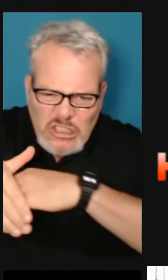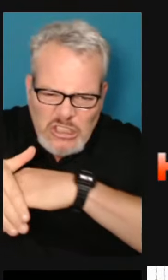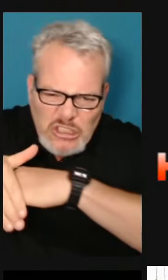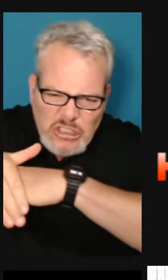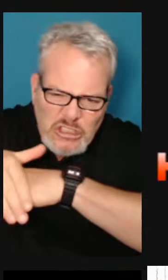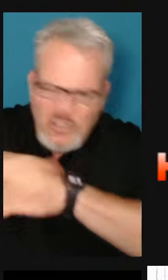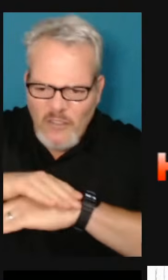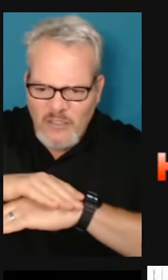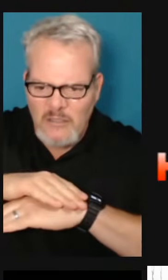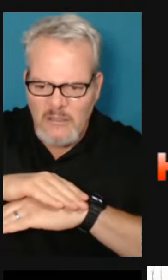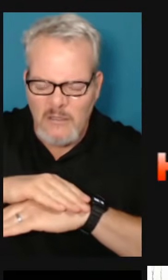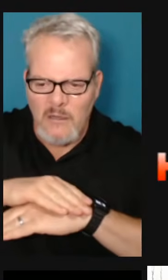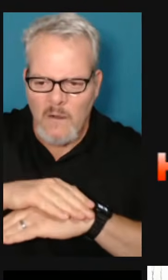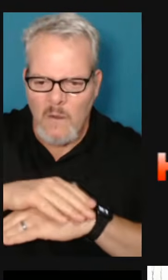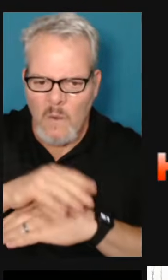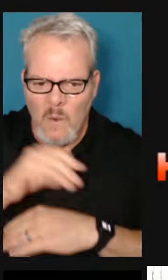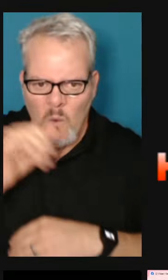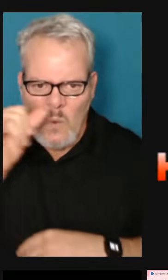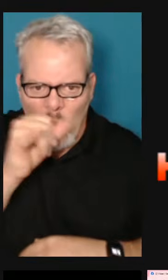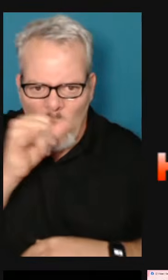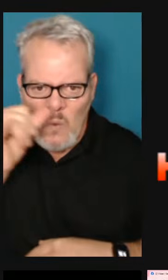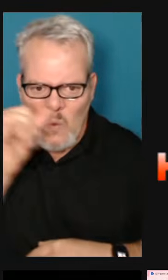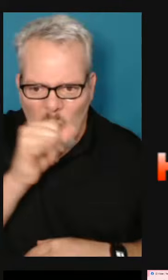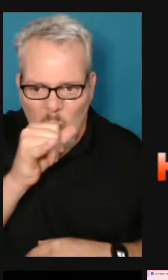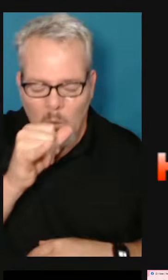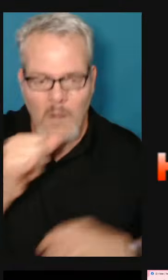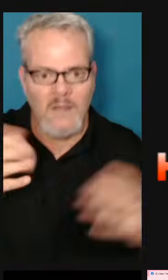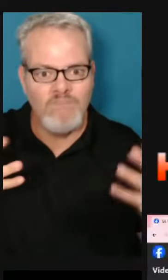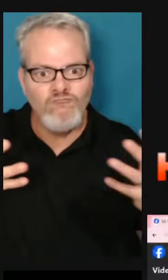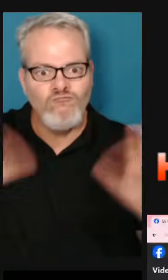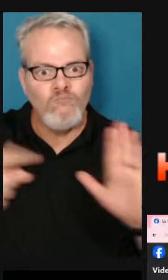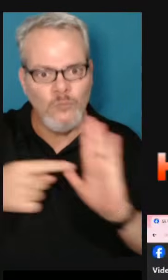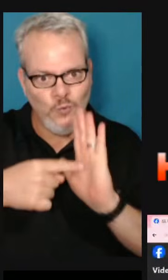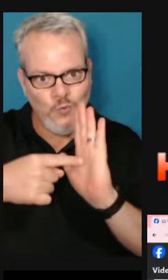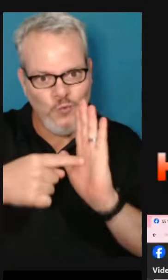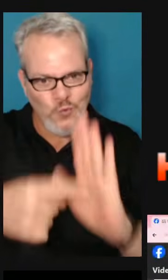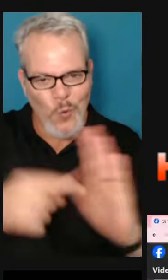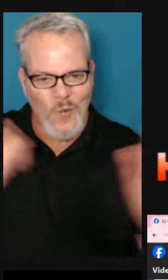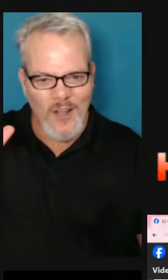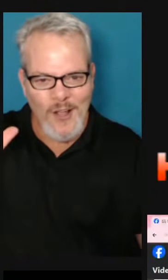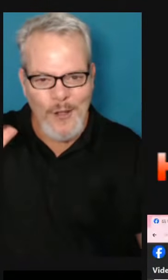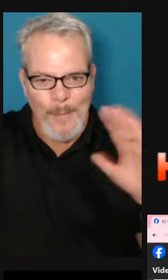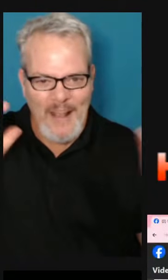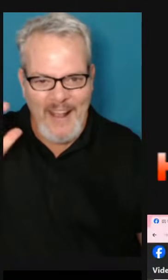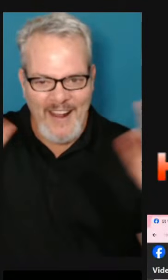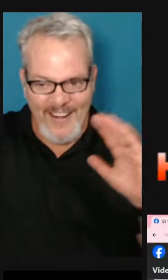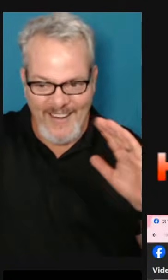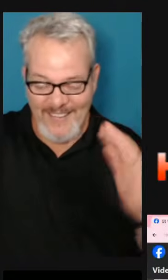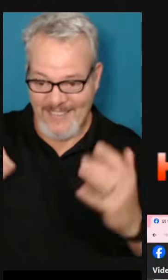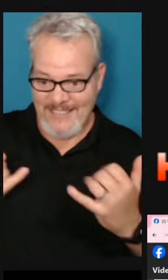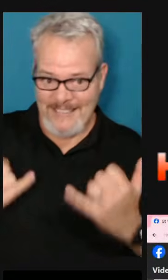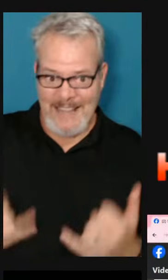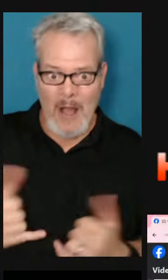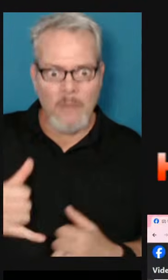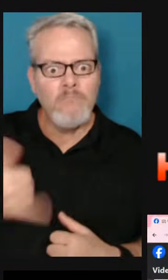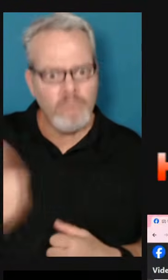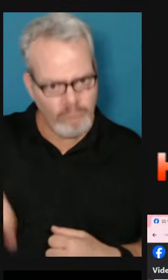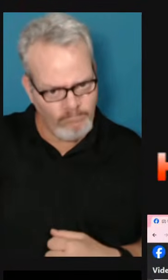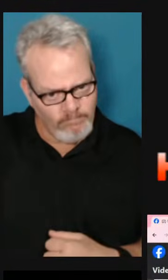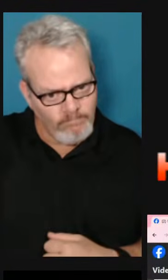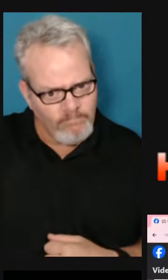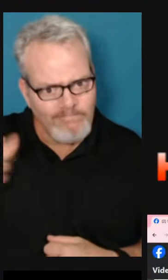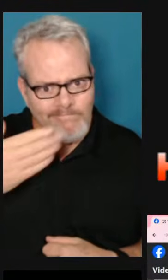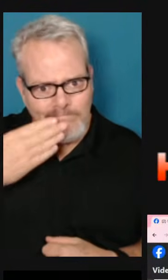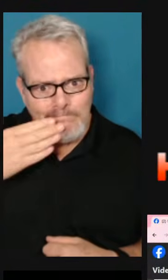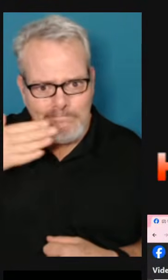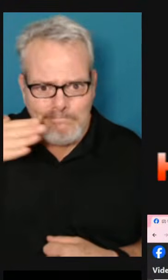Yeah. So yeah, I just wanted to show that real quick for a quick contrast, because it's like, oh man, like the Tephra's bad. Yeah, it's bad, but it can